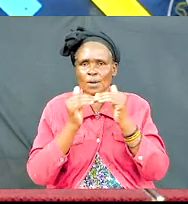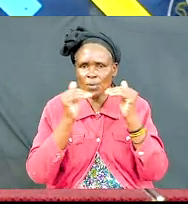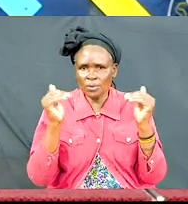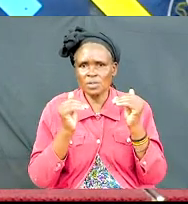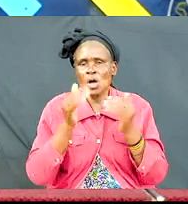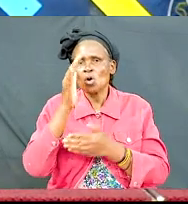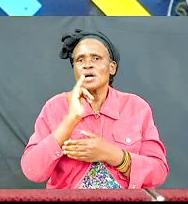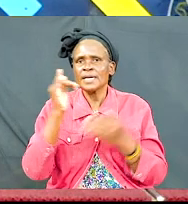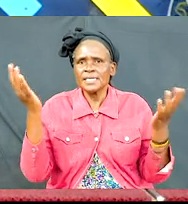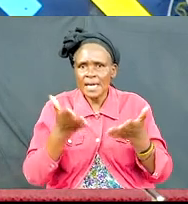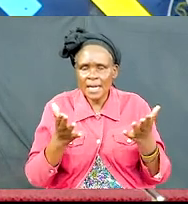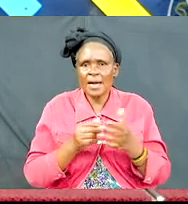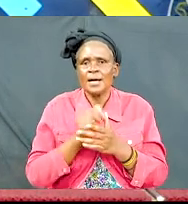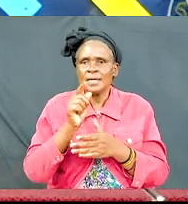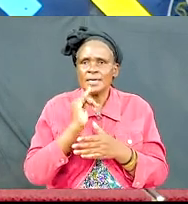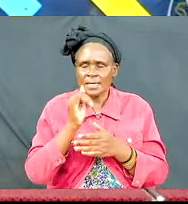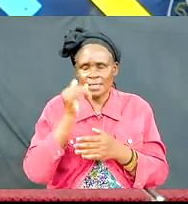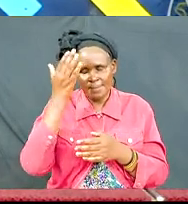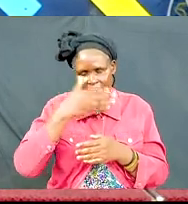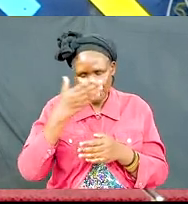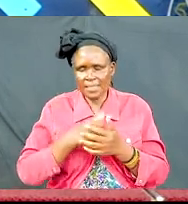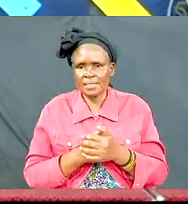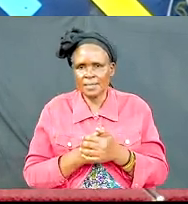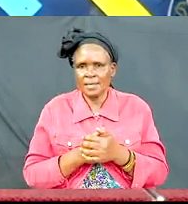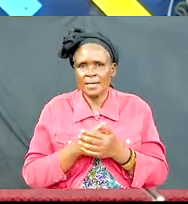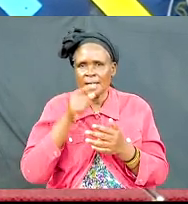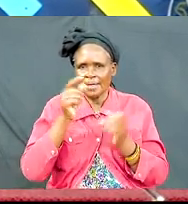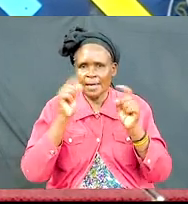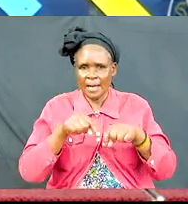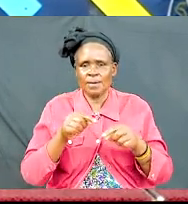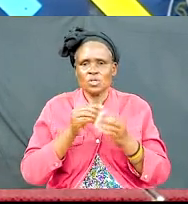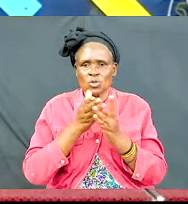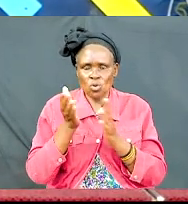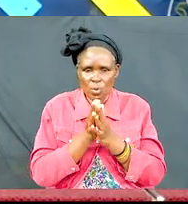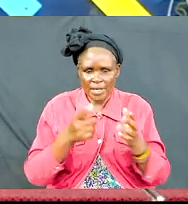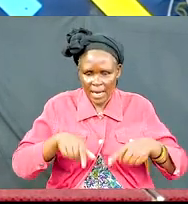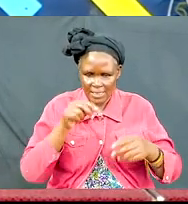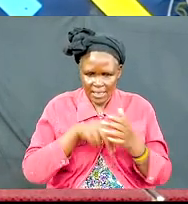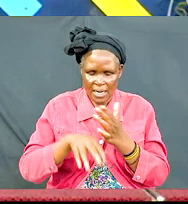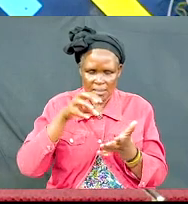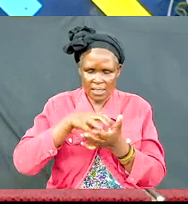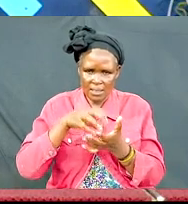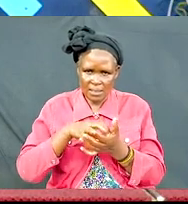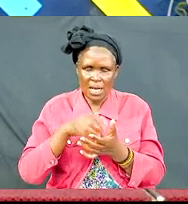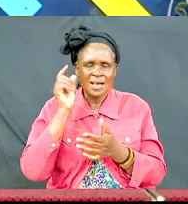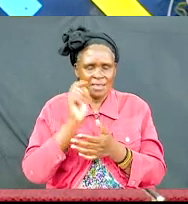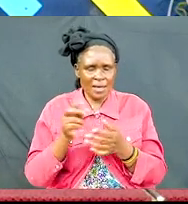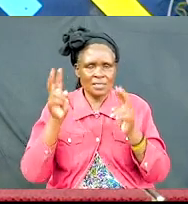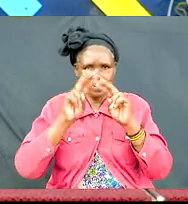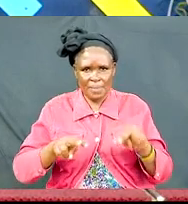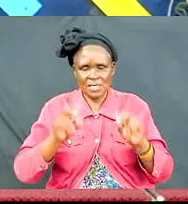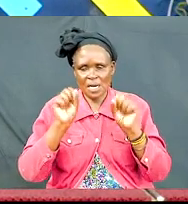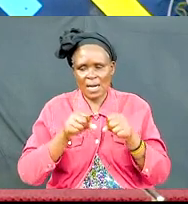is near. He is an omnipresent God. He can be with us in our circumstances. That peace can